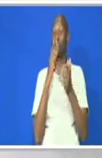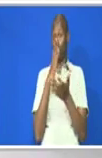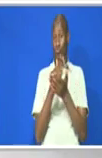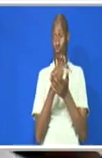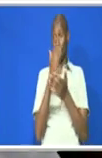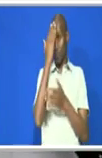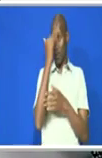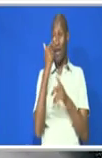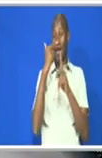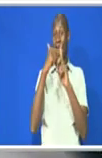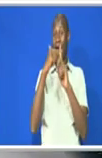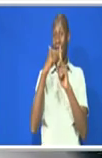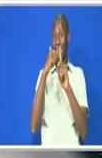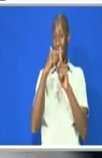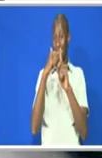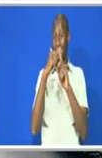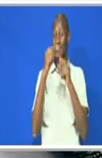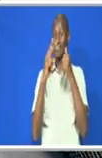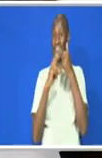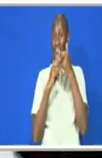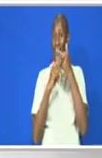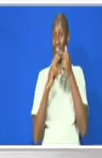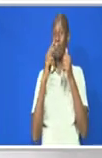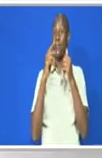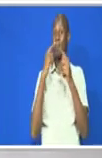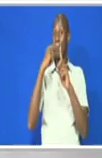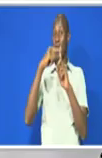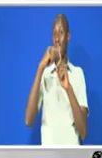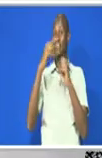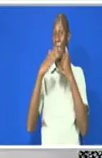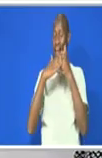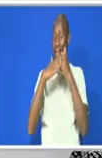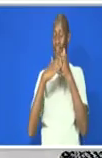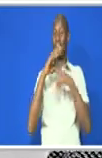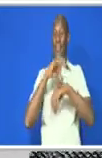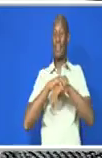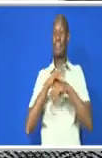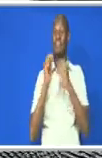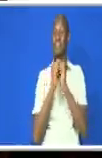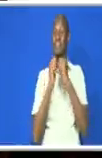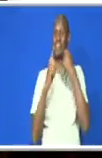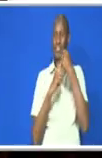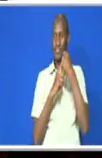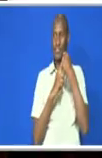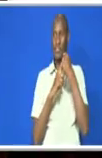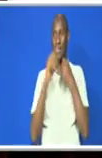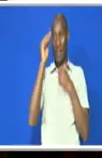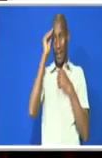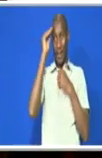because when you add 7 plus 9, you get 16.